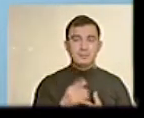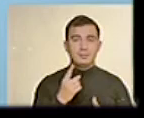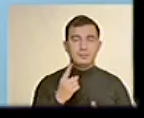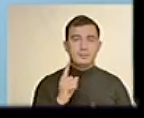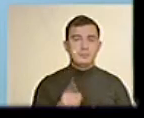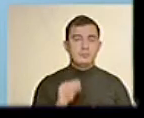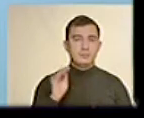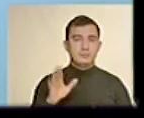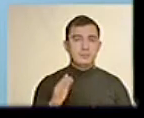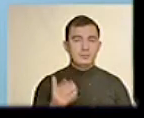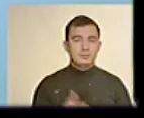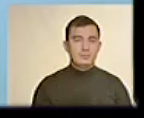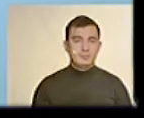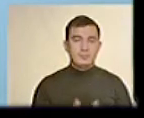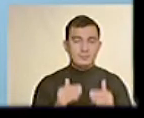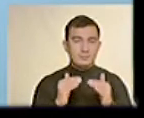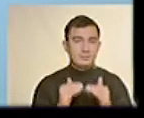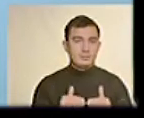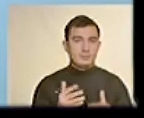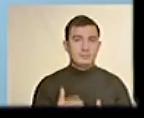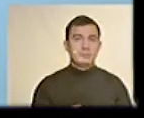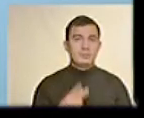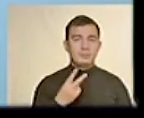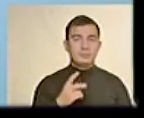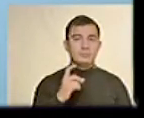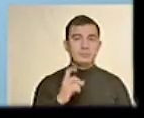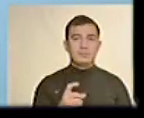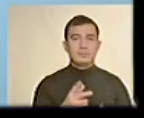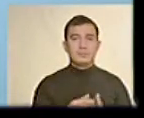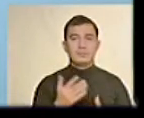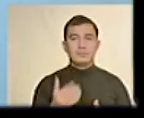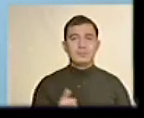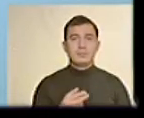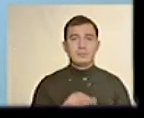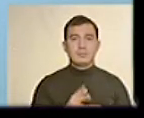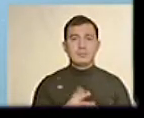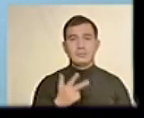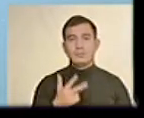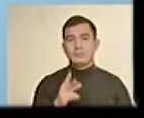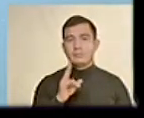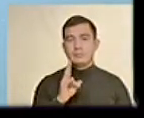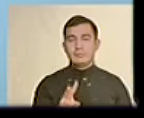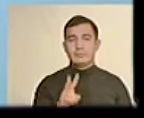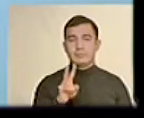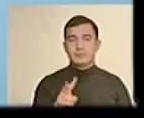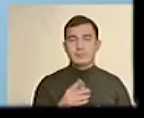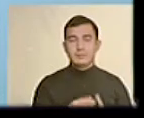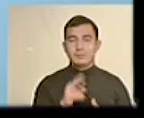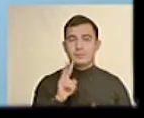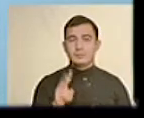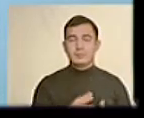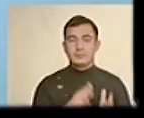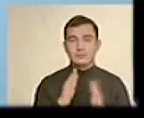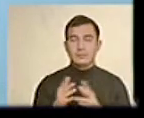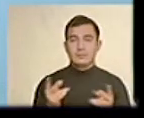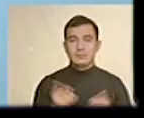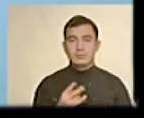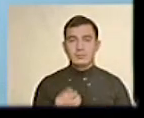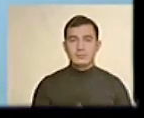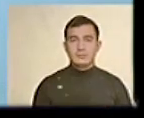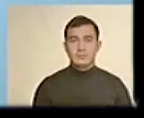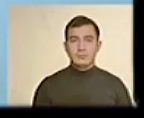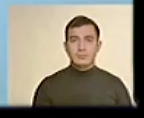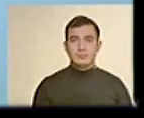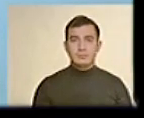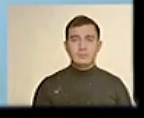o'zini yozib qo'yamiz. Keyingisi 2x kvadrat plus 3n kvadratni kvadratga oshirishimiz kerak.